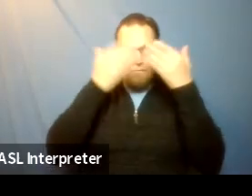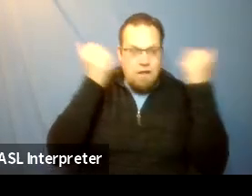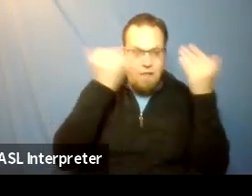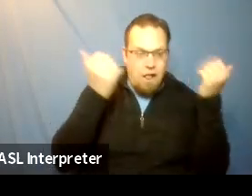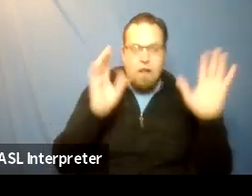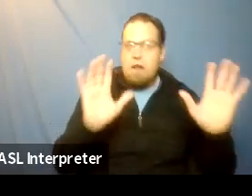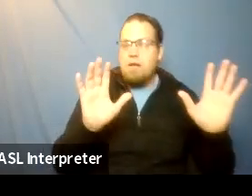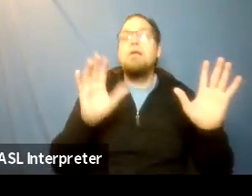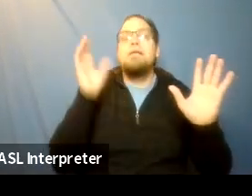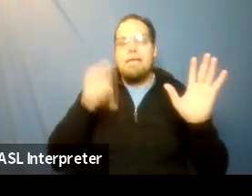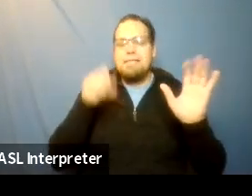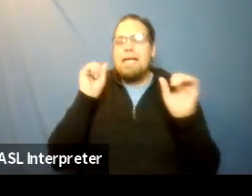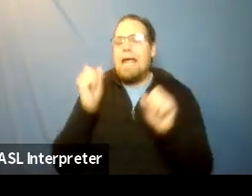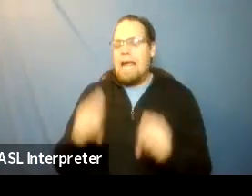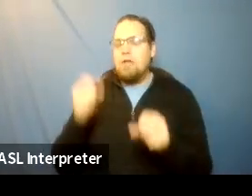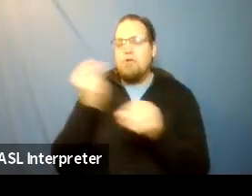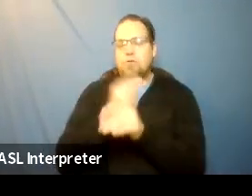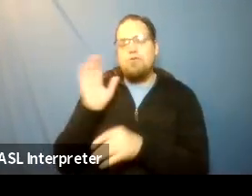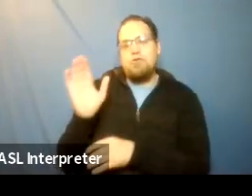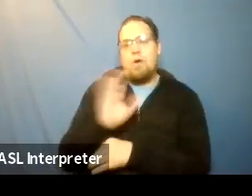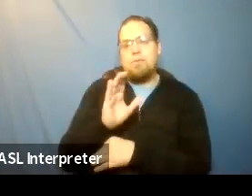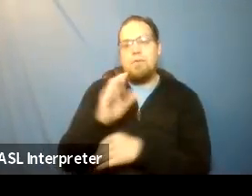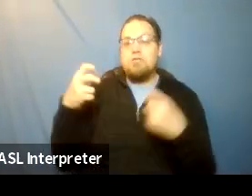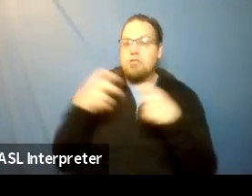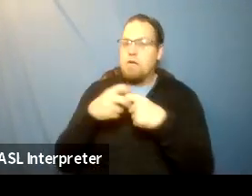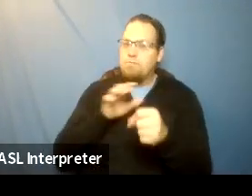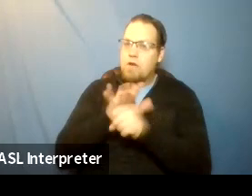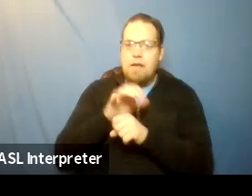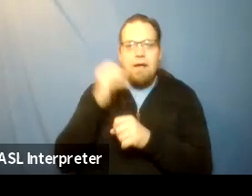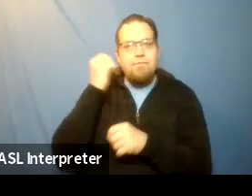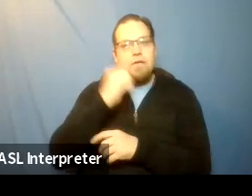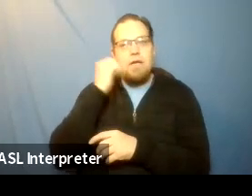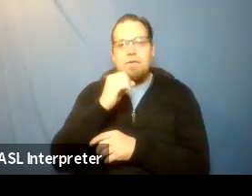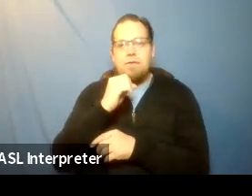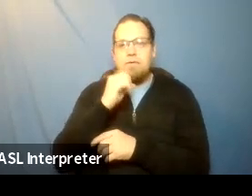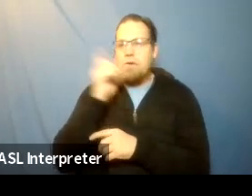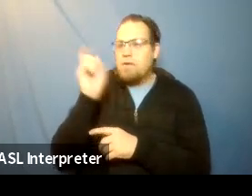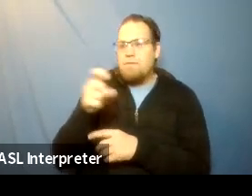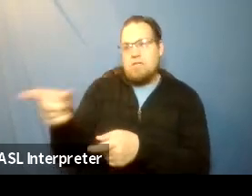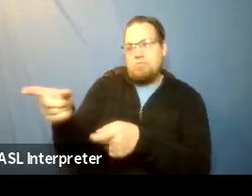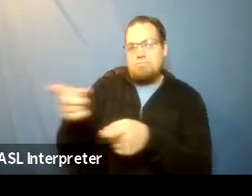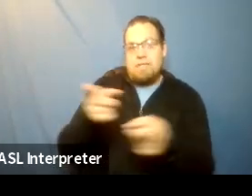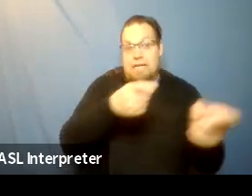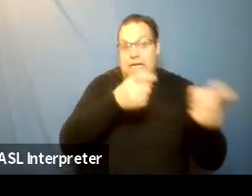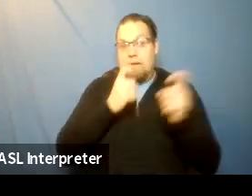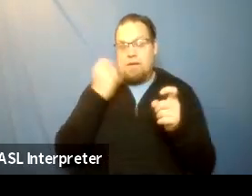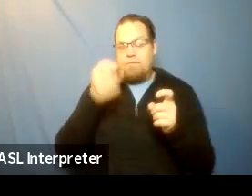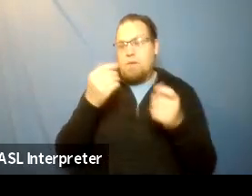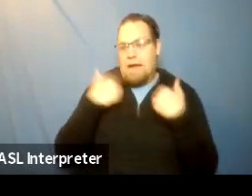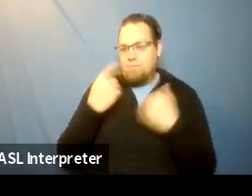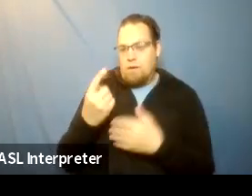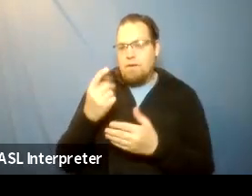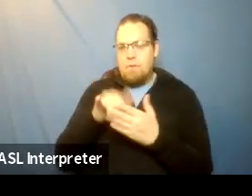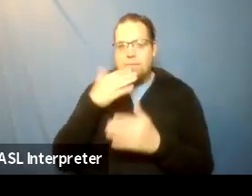your own device. Please bring it charged every day. You don't need to check one out. If you have one available, then that would be